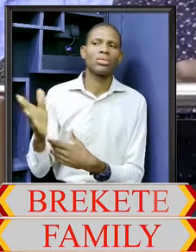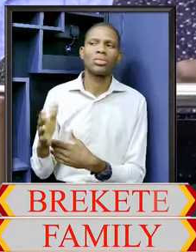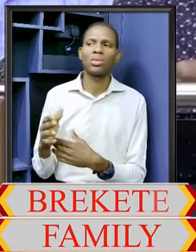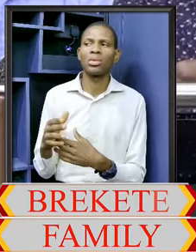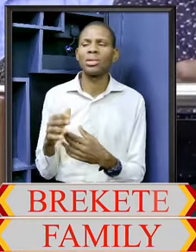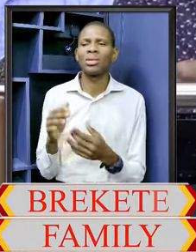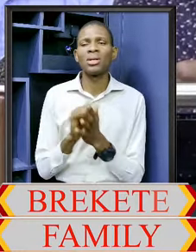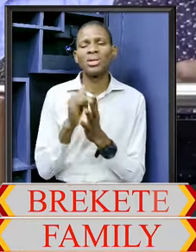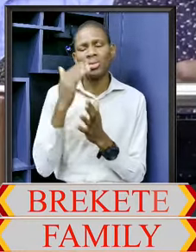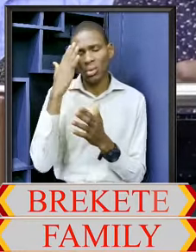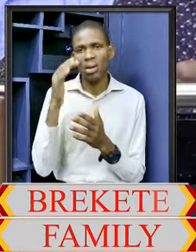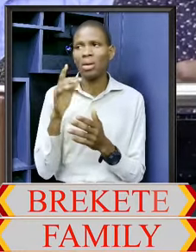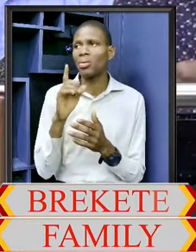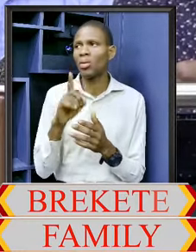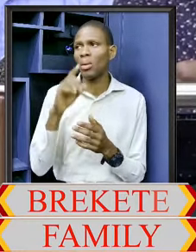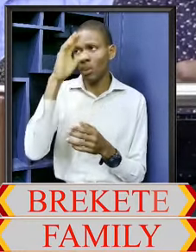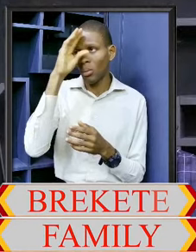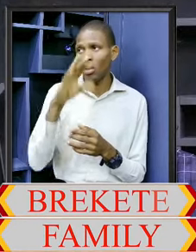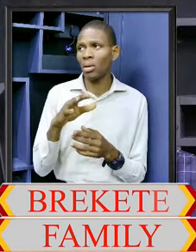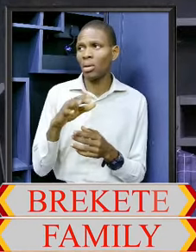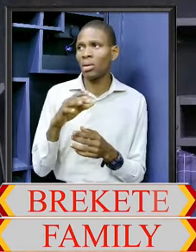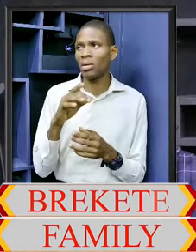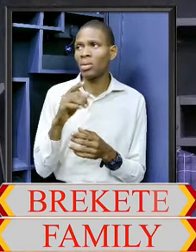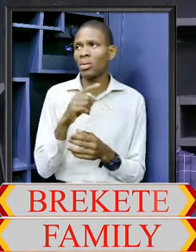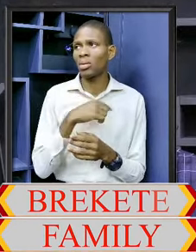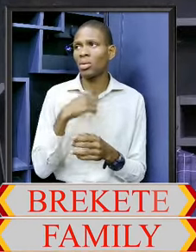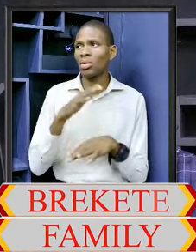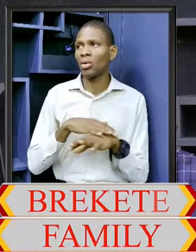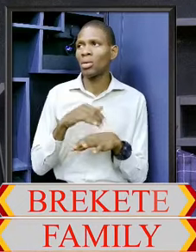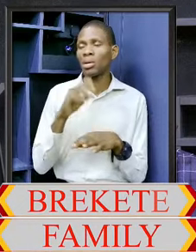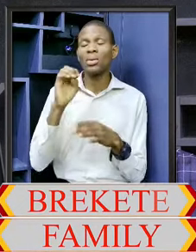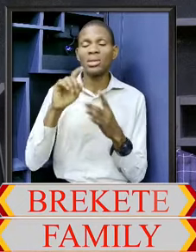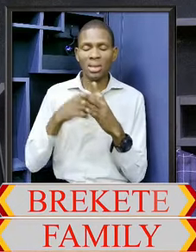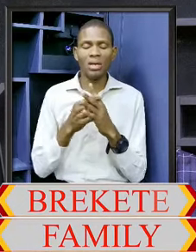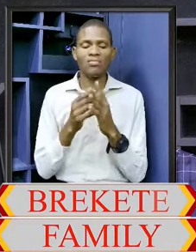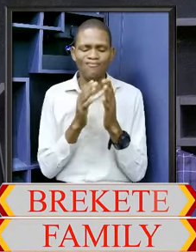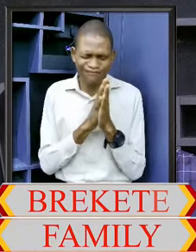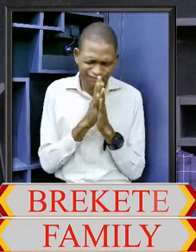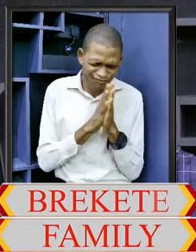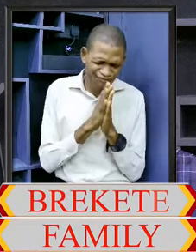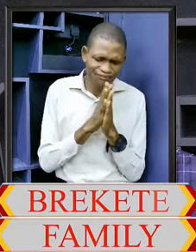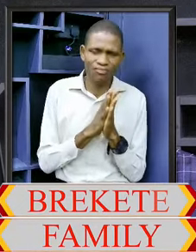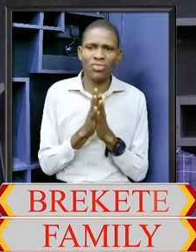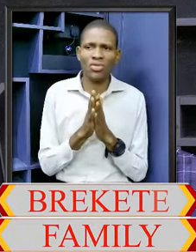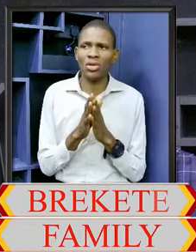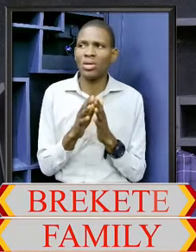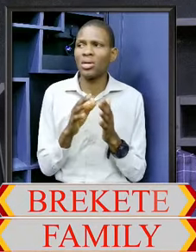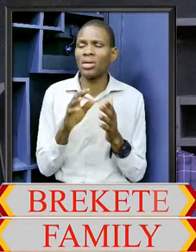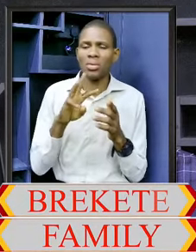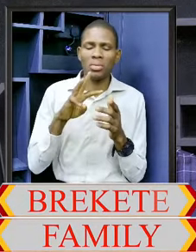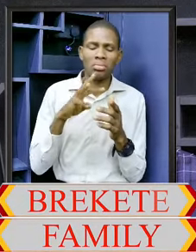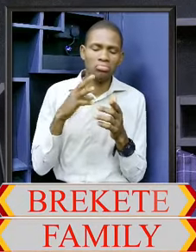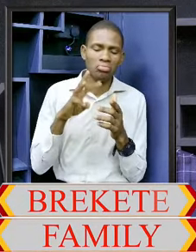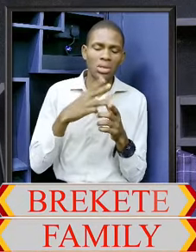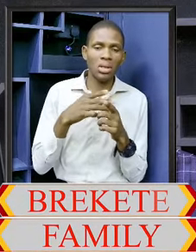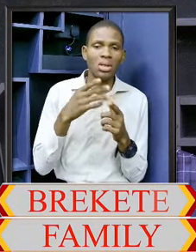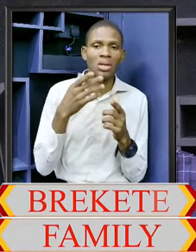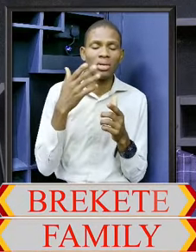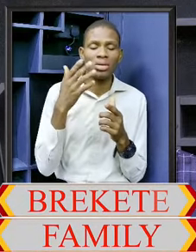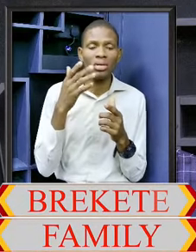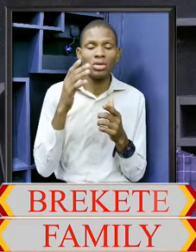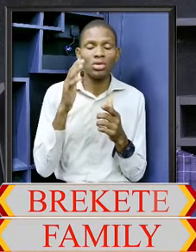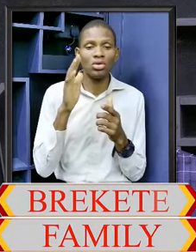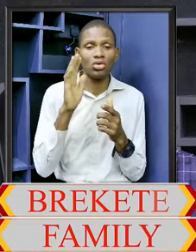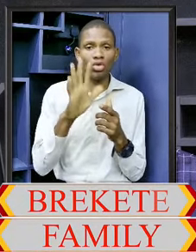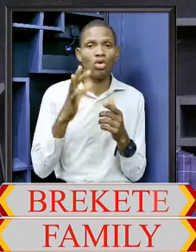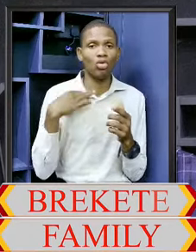wonder the Nwa boy, what would they call Nwa boy? He go start passionately. Sometimes the khaki or kikawe they wear, it they long